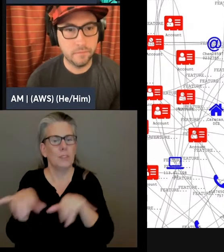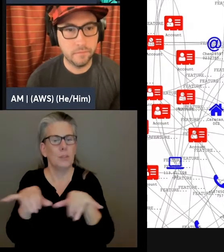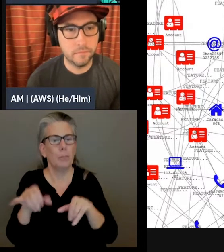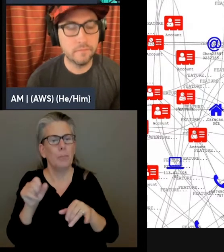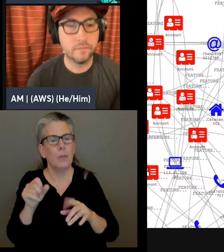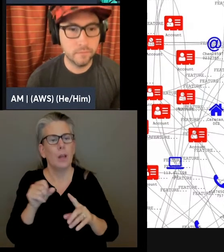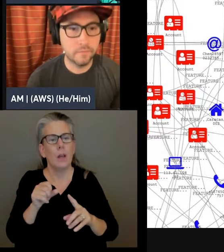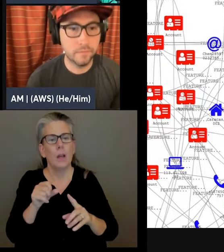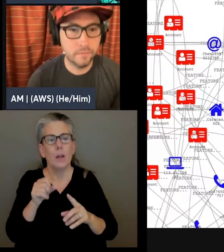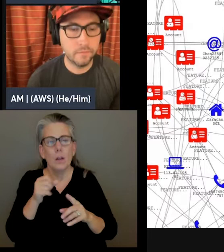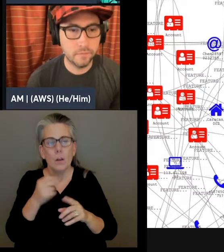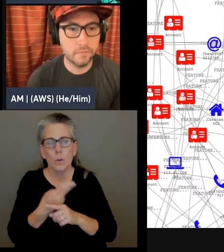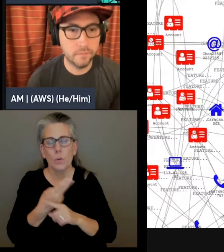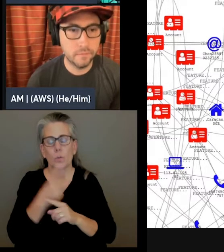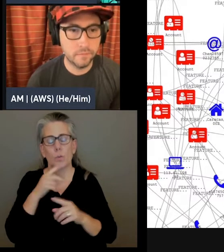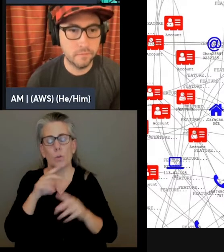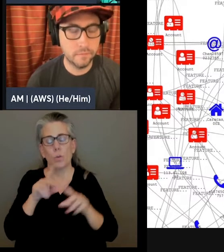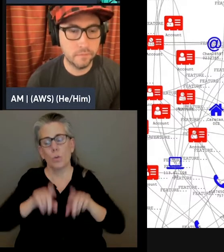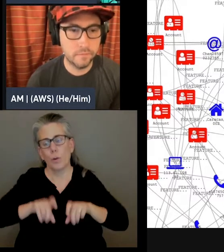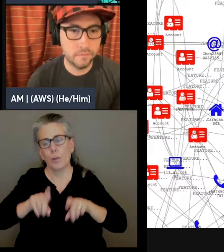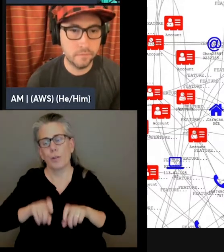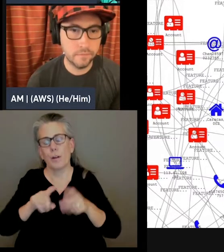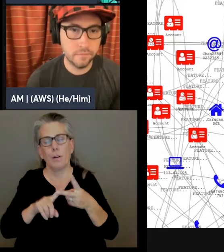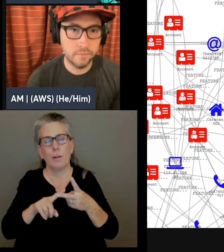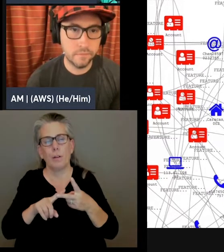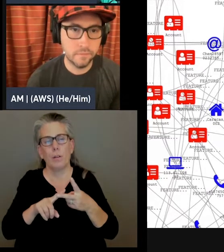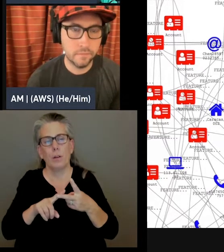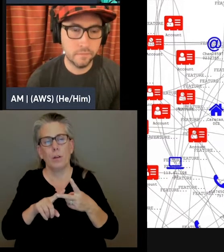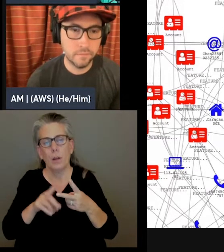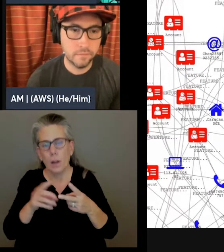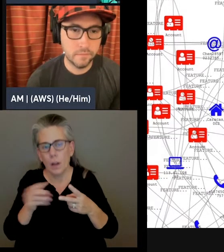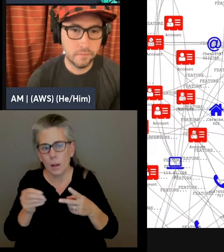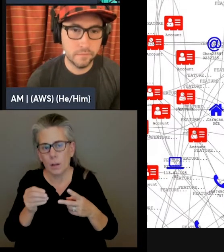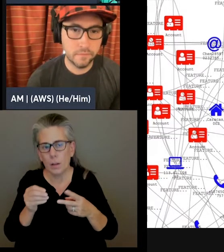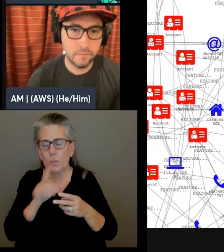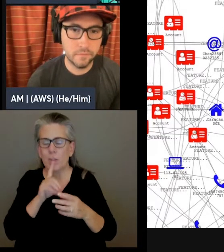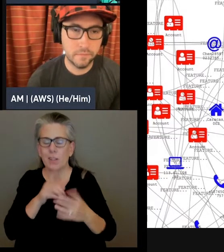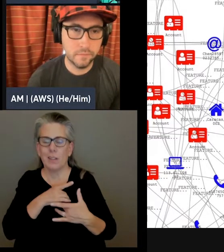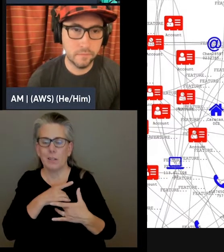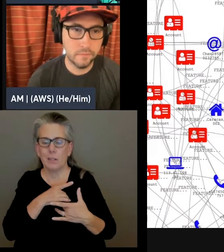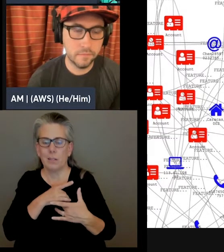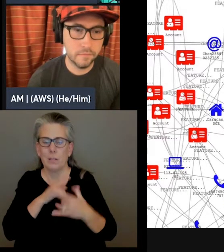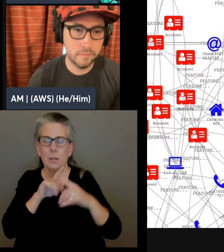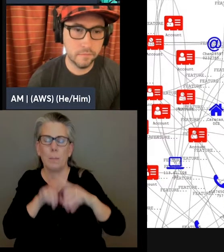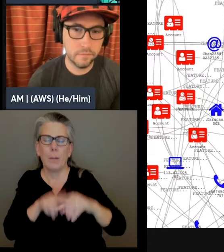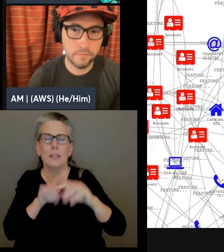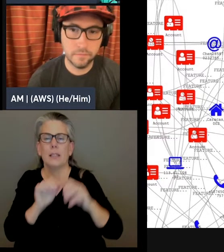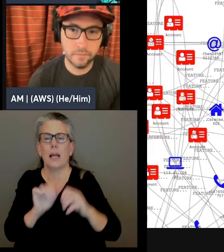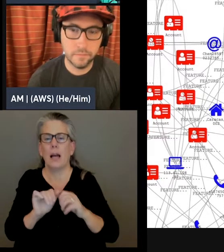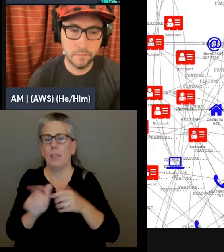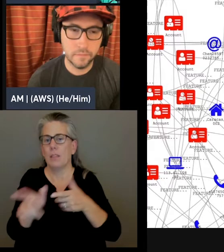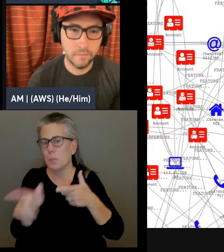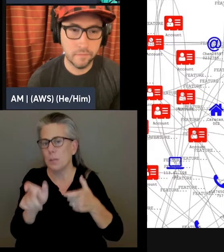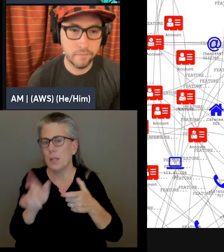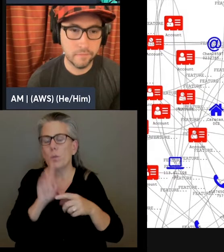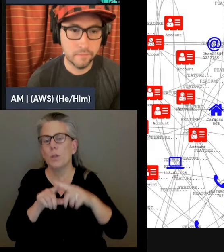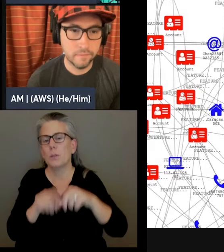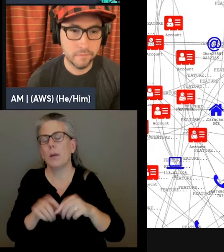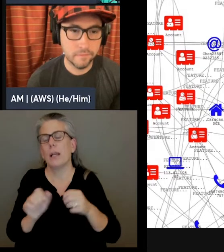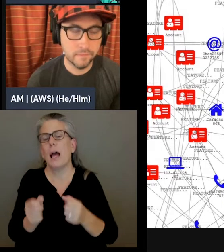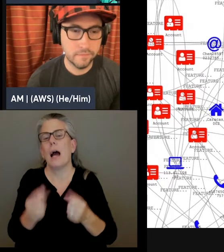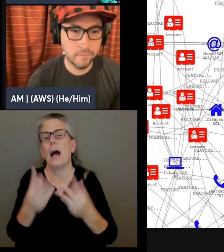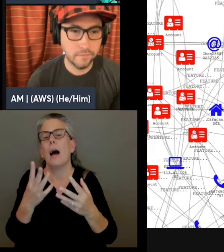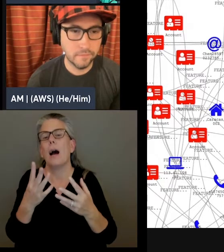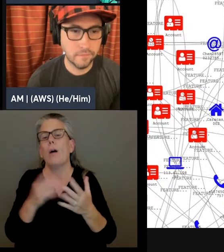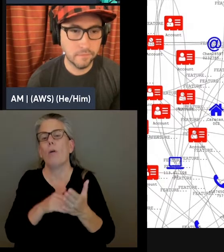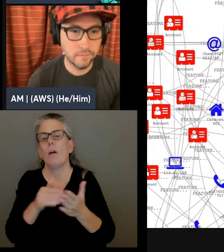traversals or your graph queries, it's really about how, the speed's going to very much depend on how much of the graph I have to touch in order to answer this